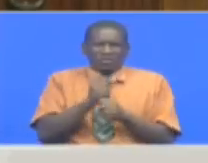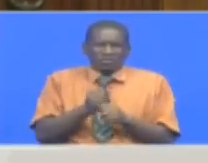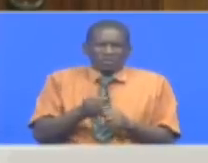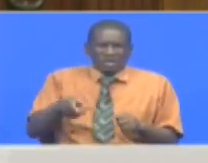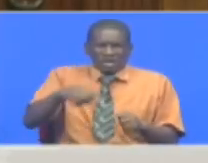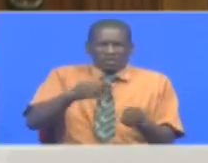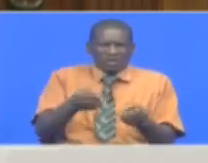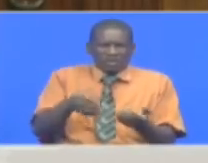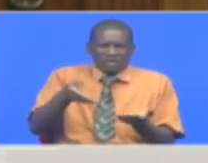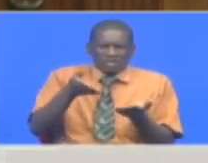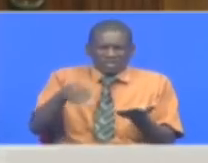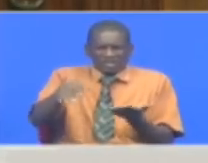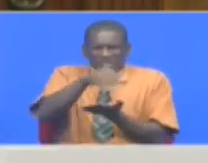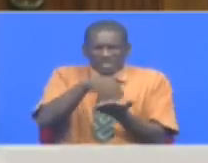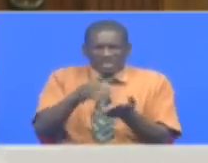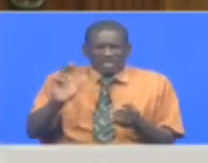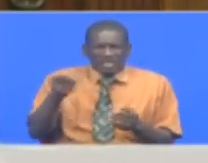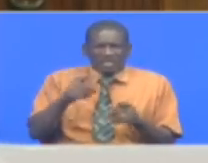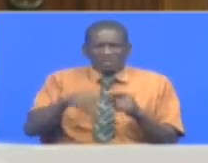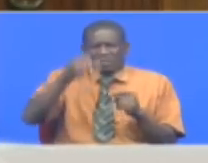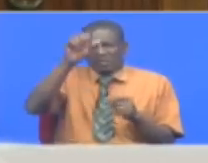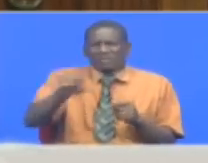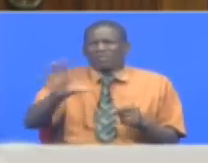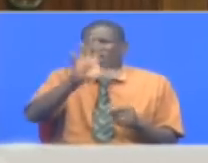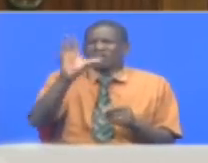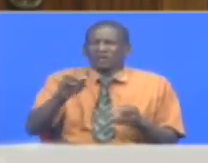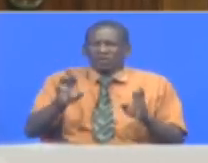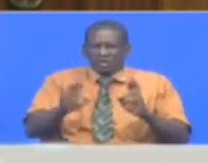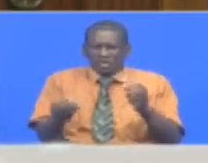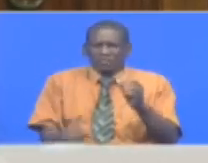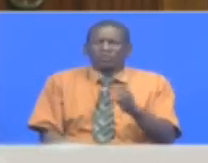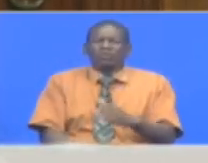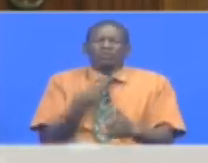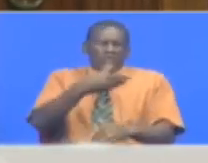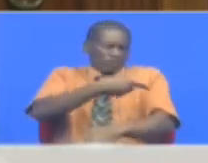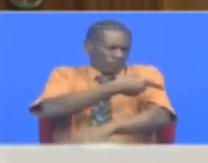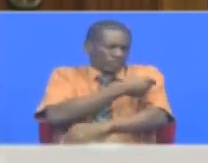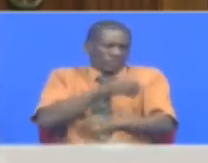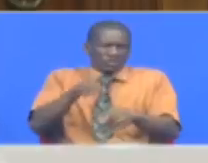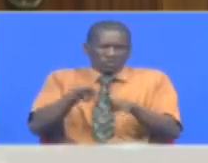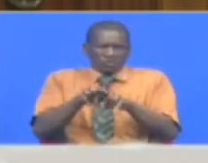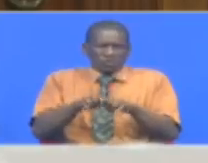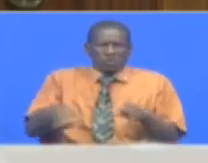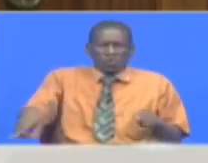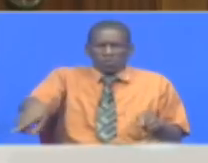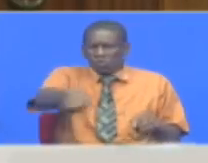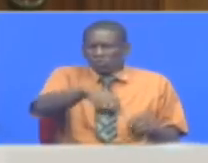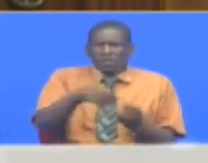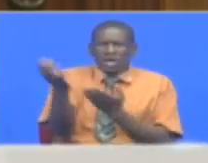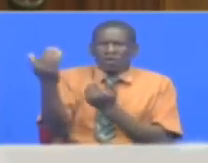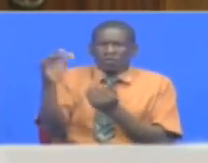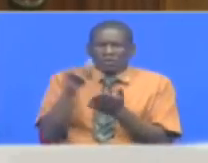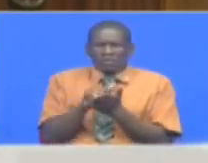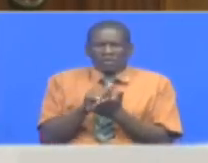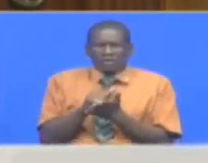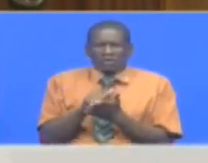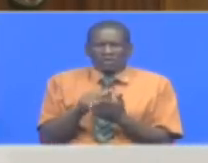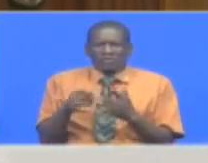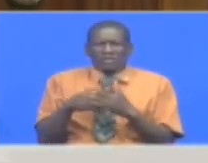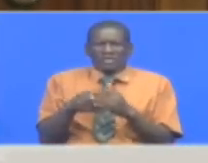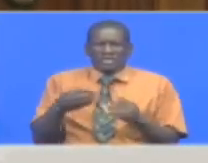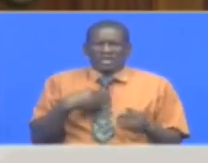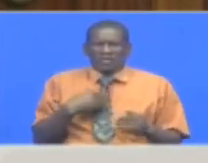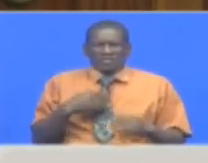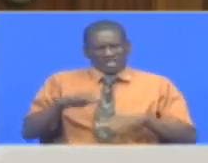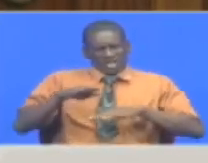facility here in Kenya. But South Africa already has theirs on board. We are hopefully now going to start getting a steady